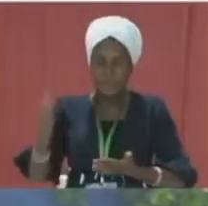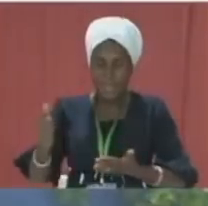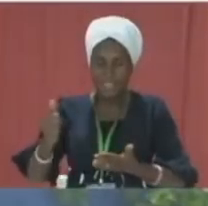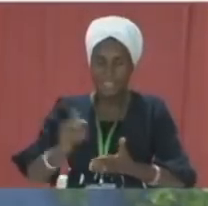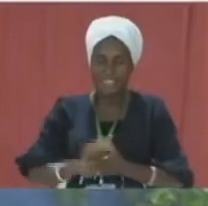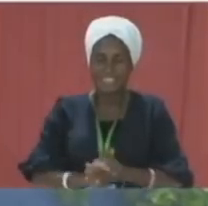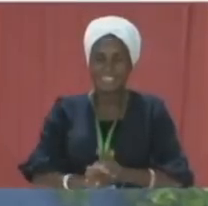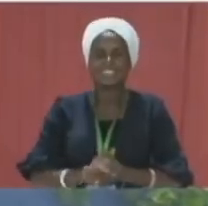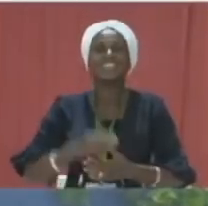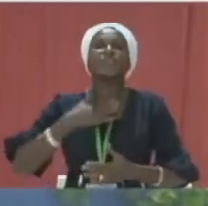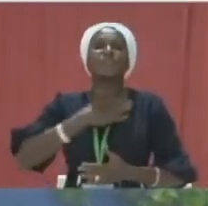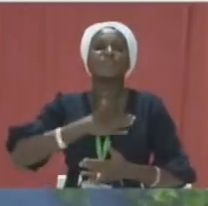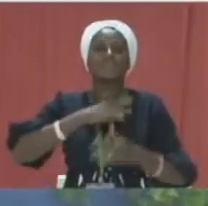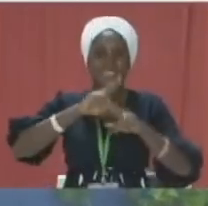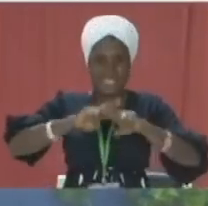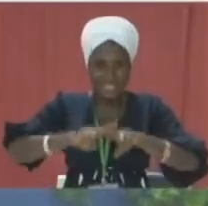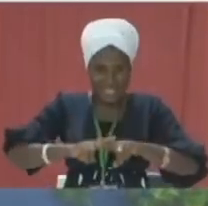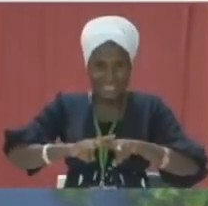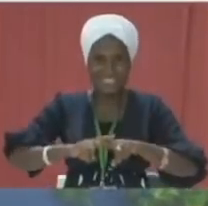Please be seated.